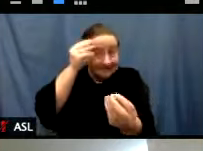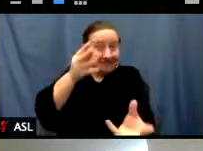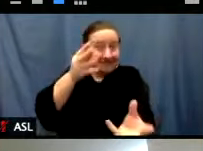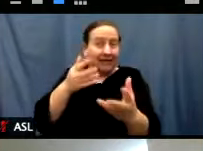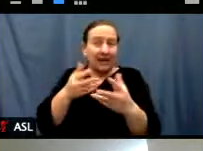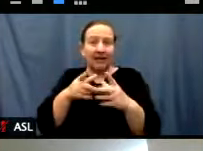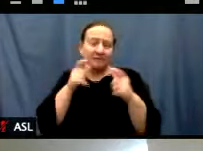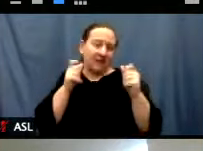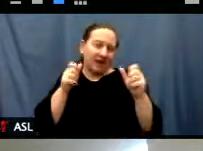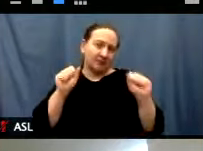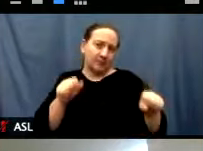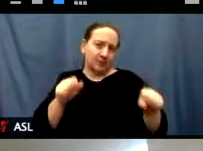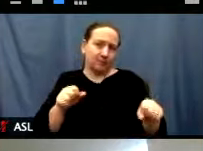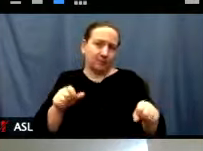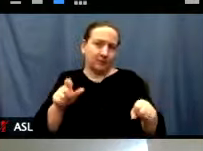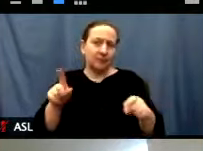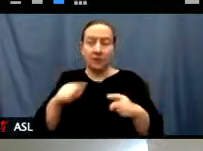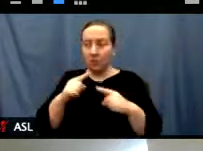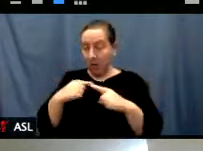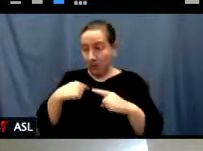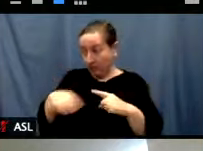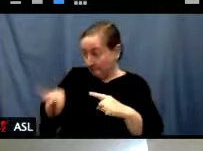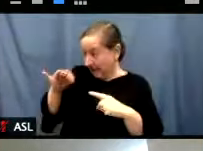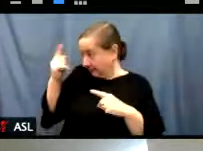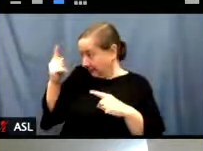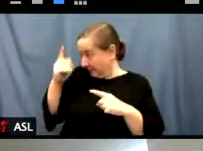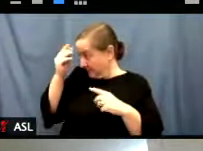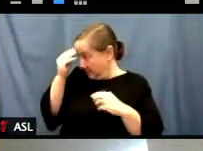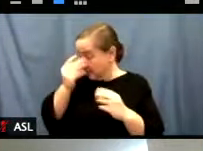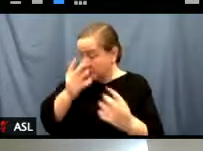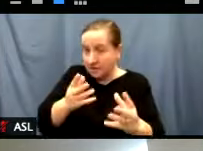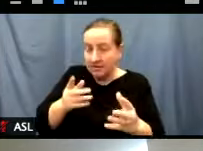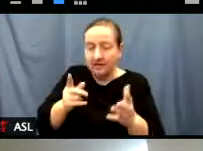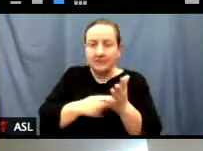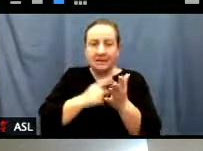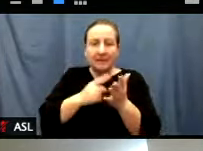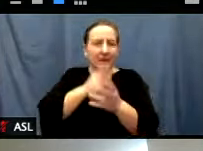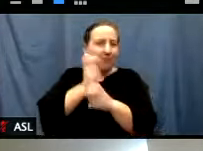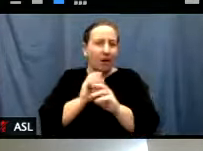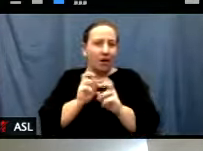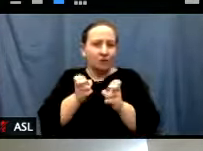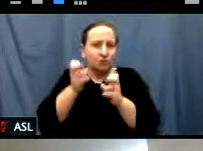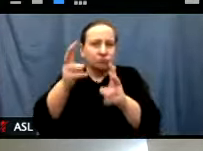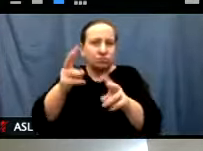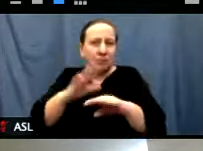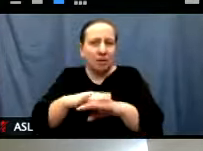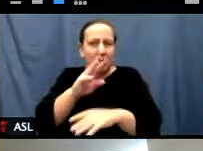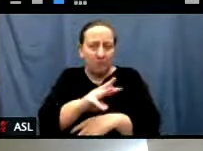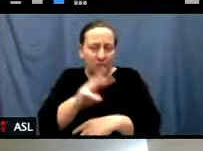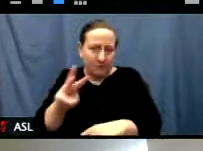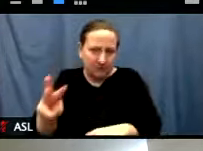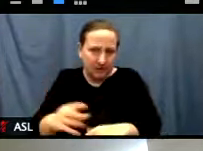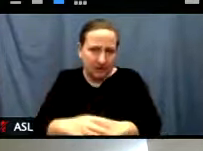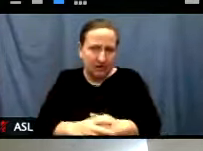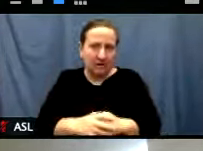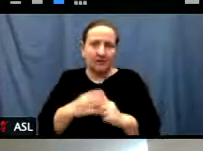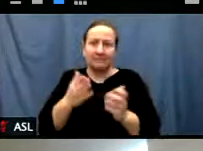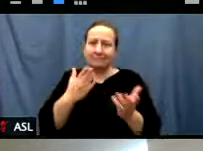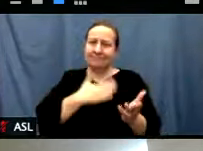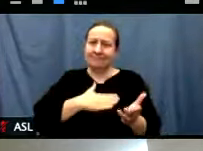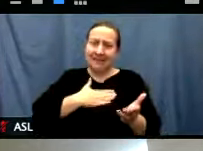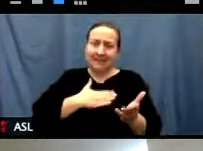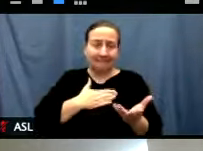it and as soon as we know it. And sometimes it takes a little longer to get things on the website. And we ask for grace